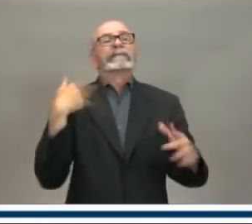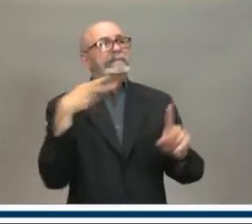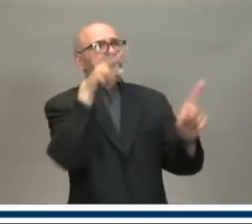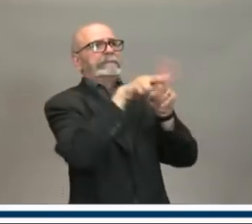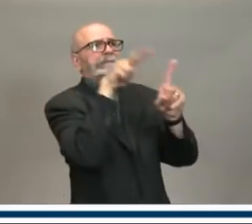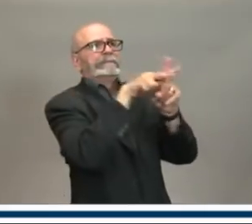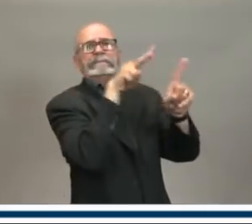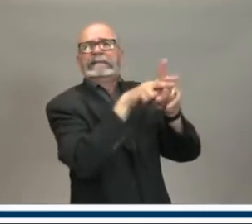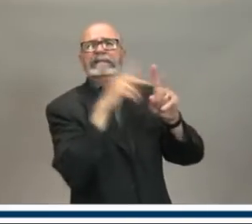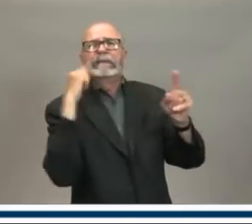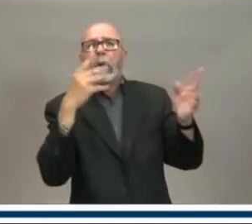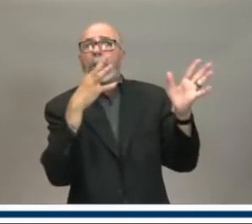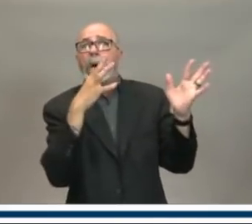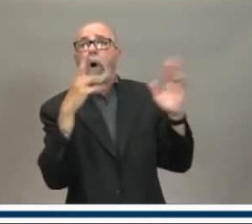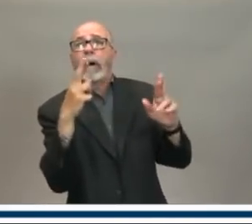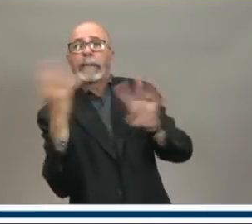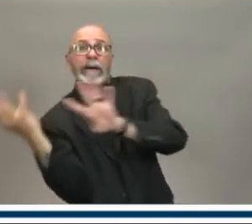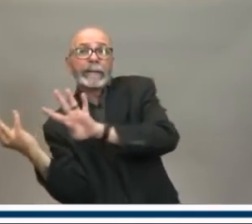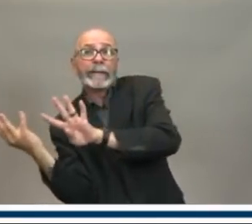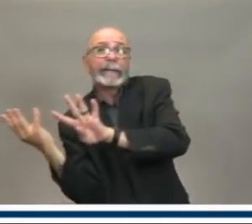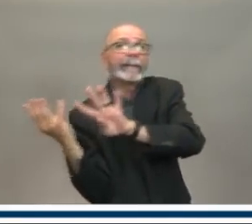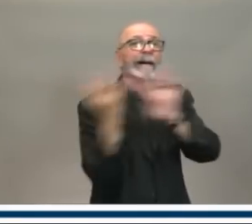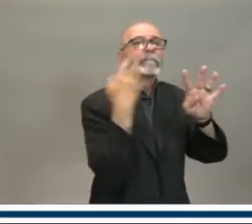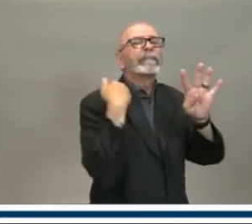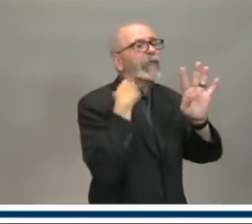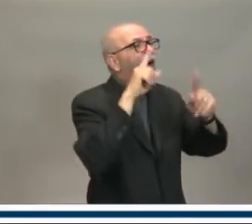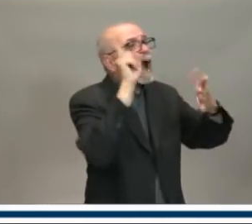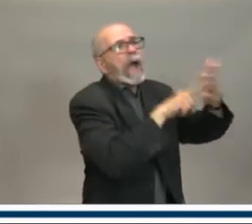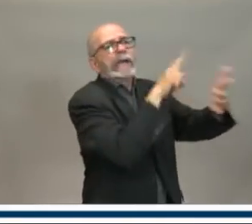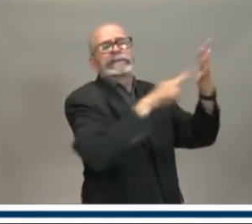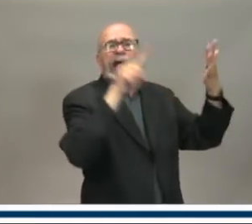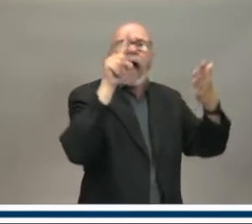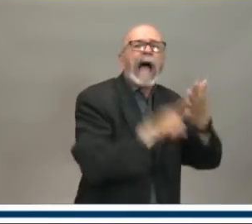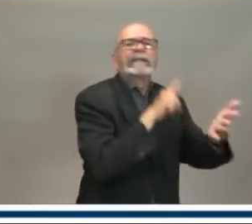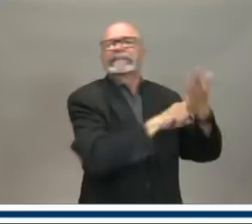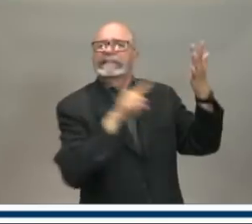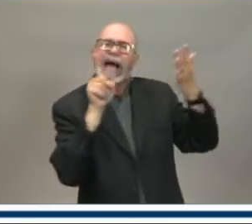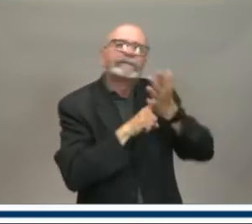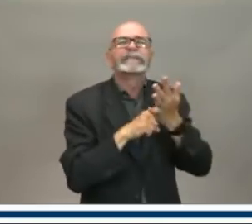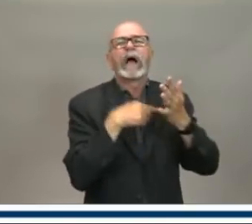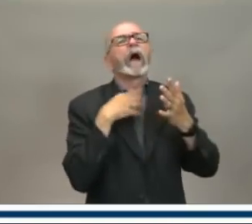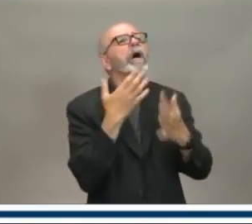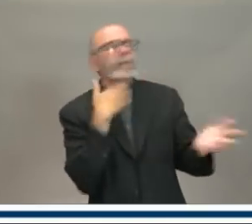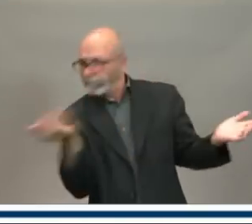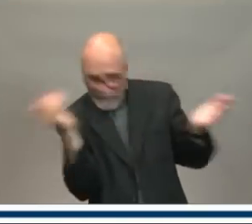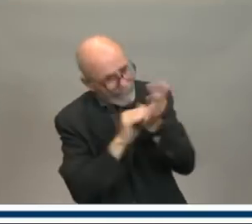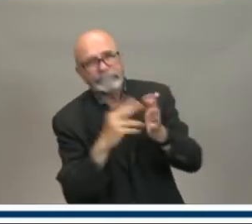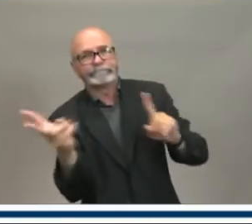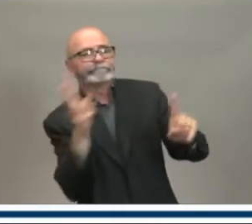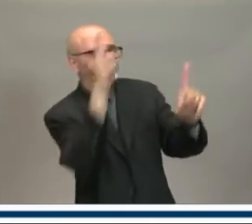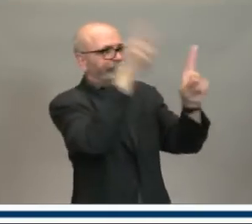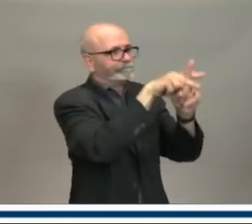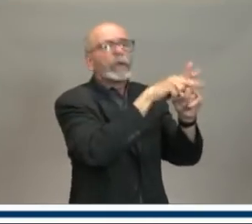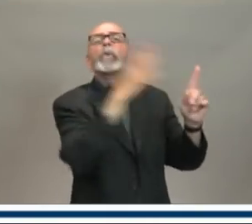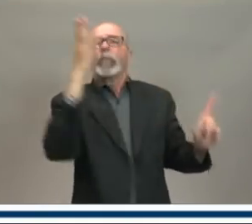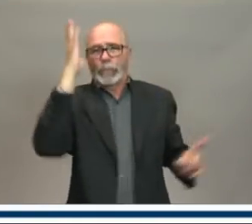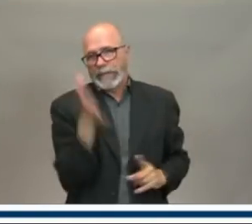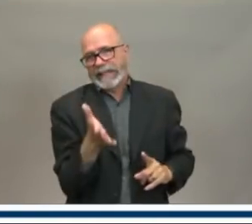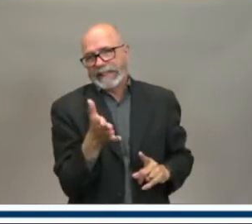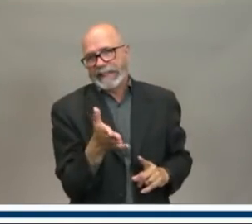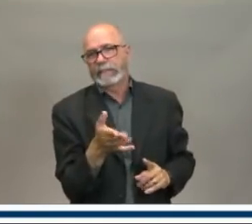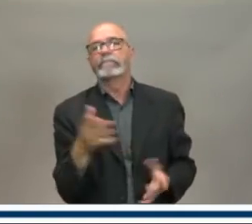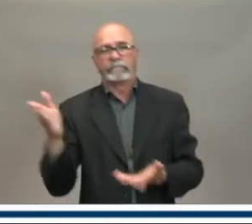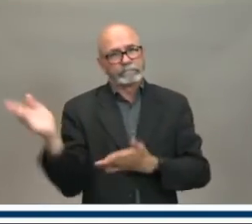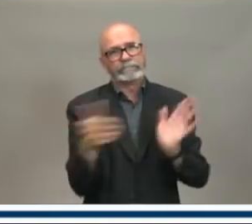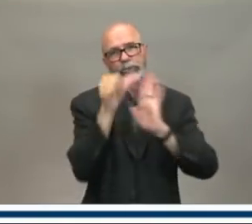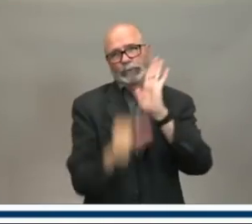that you will have them rescheduled in the very near future. And from that, we'll now take questions, Chrissy. Just a reminder that reporters will get one question and